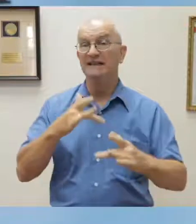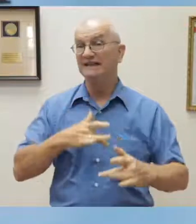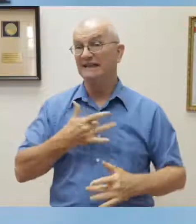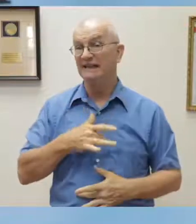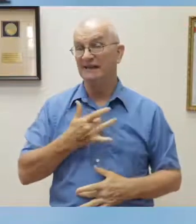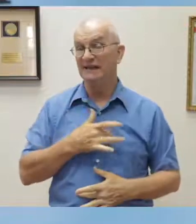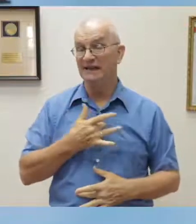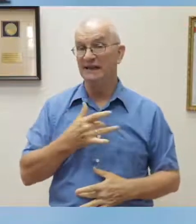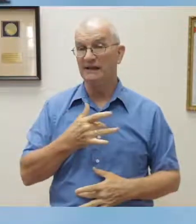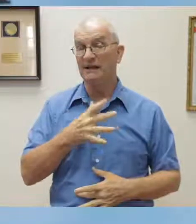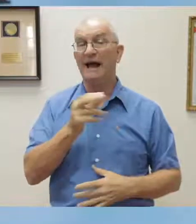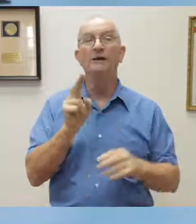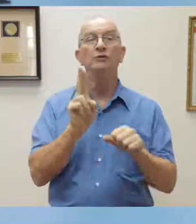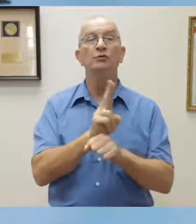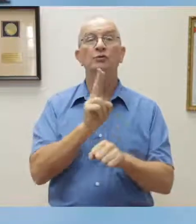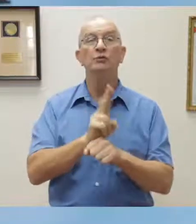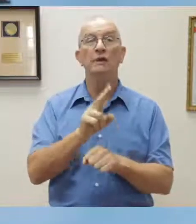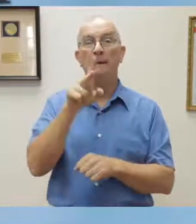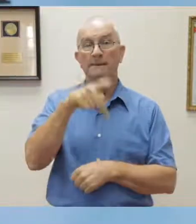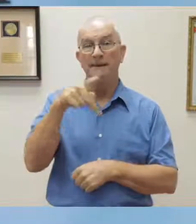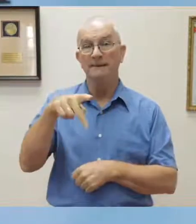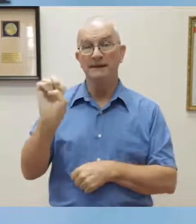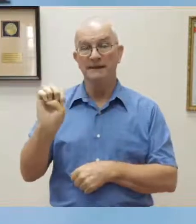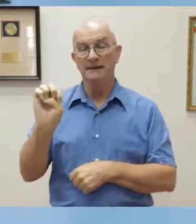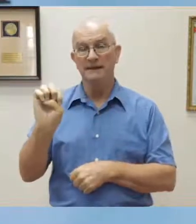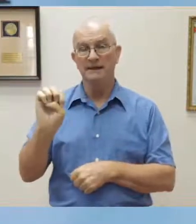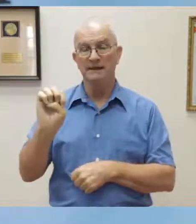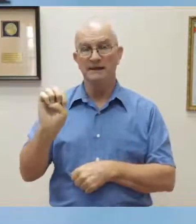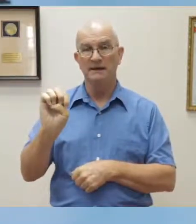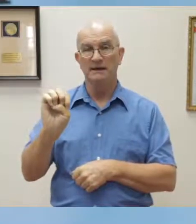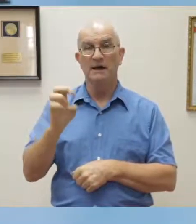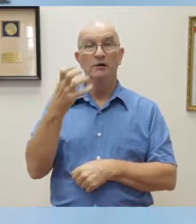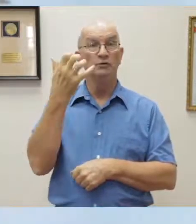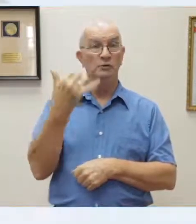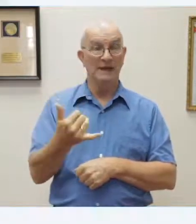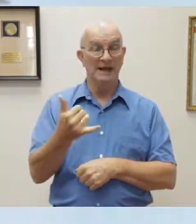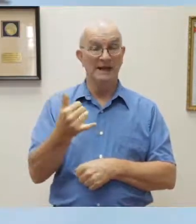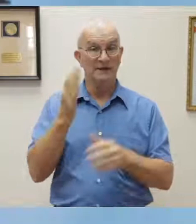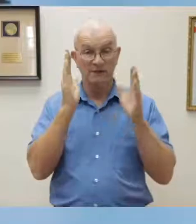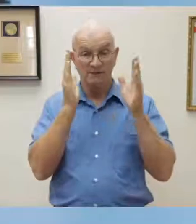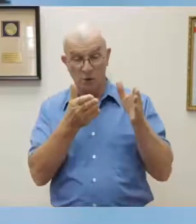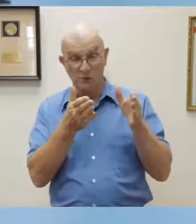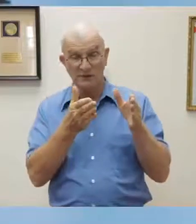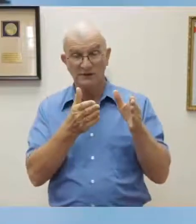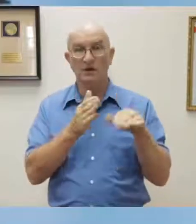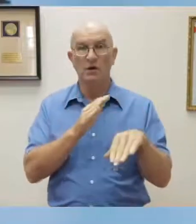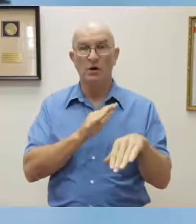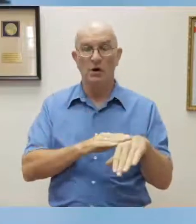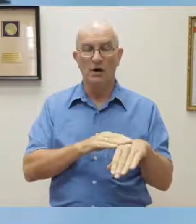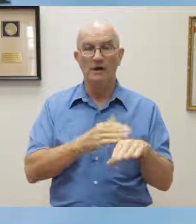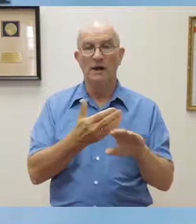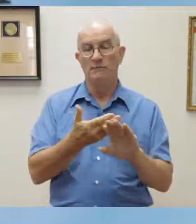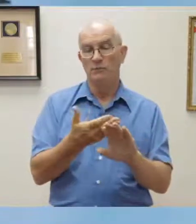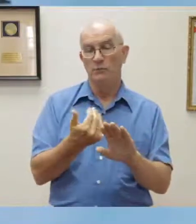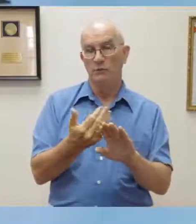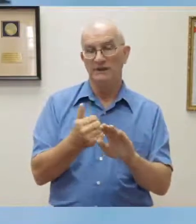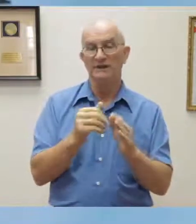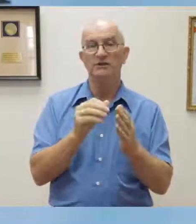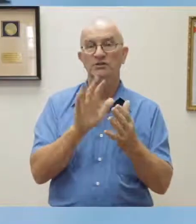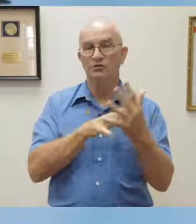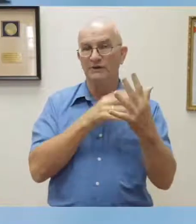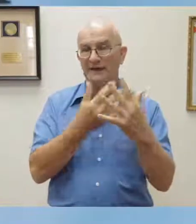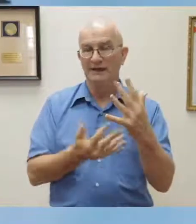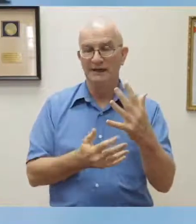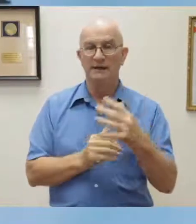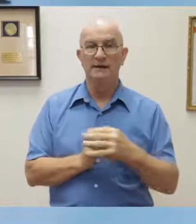PPEs. Today's focus will be on pre-screening. Pre-screening before travel.